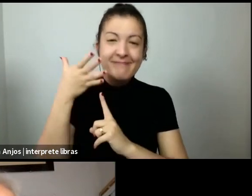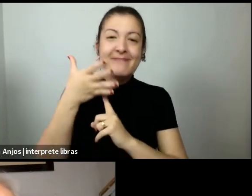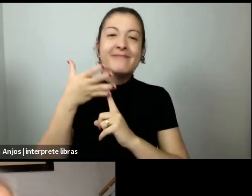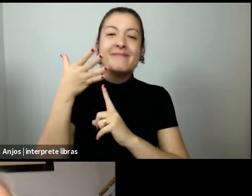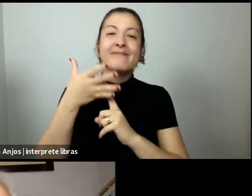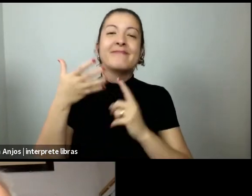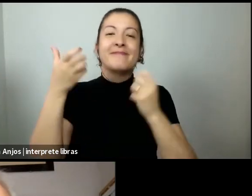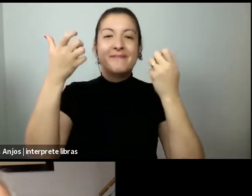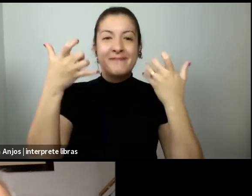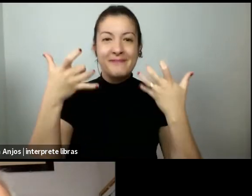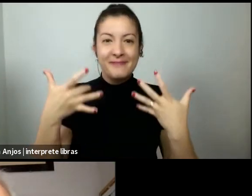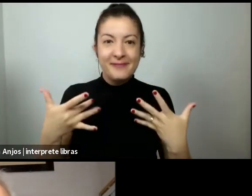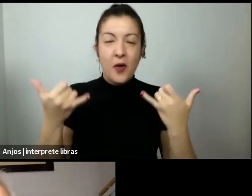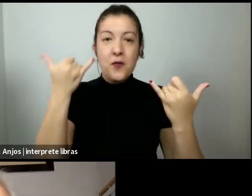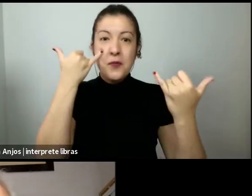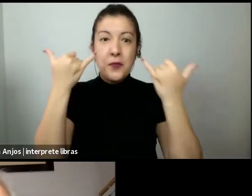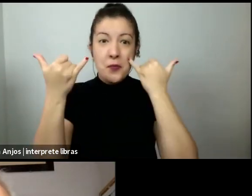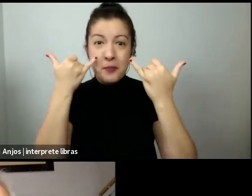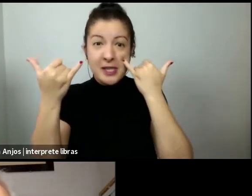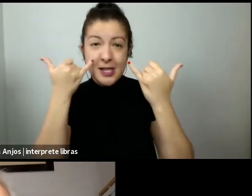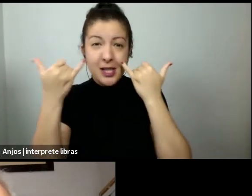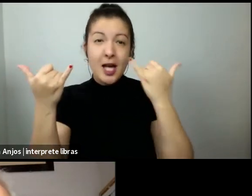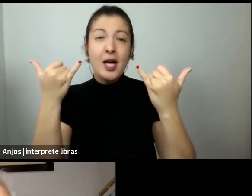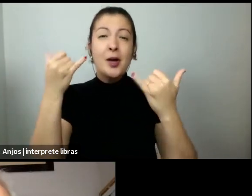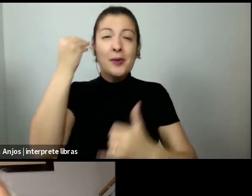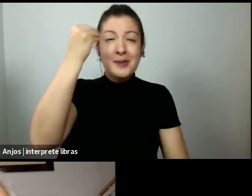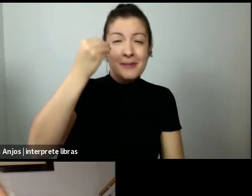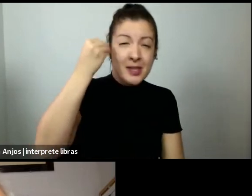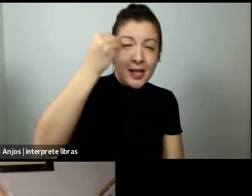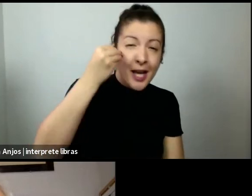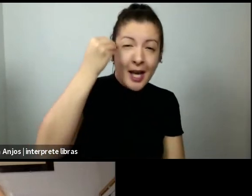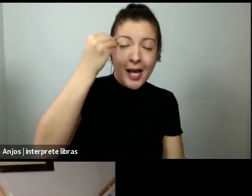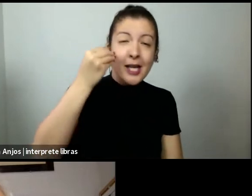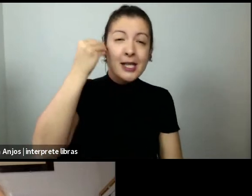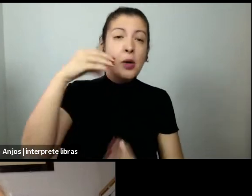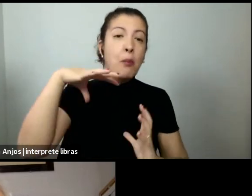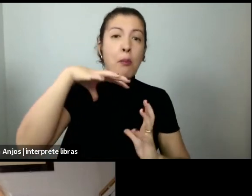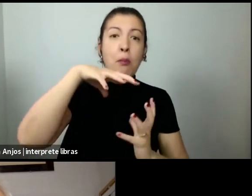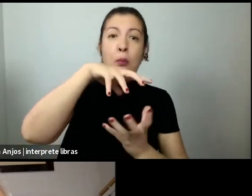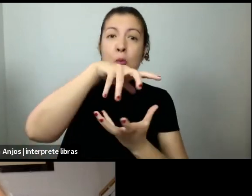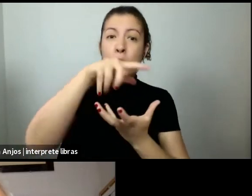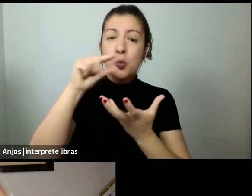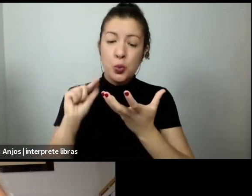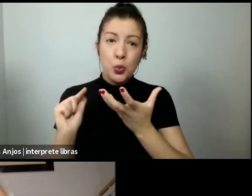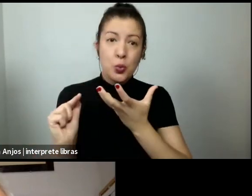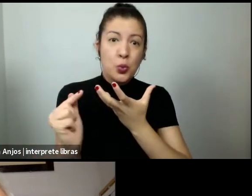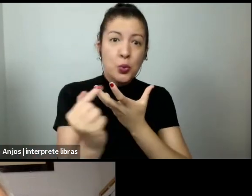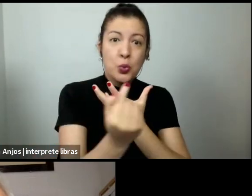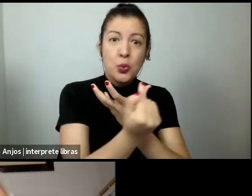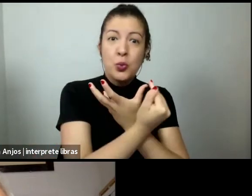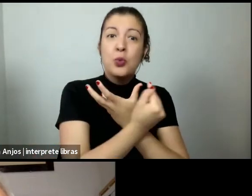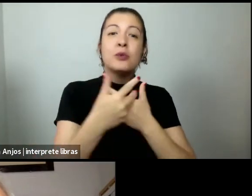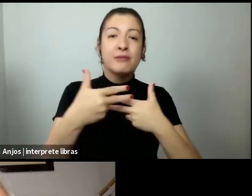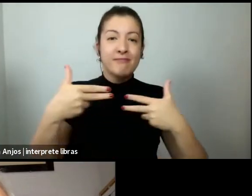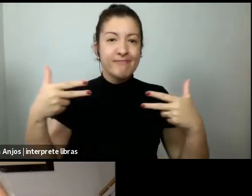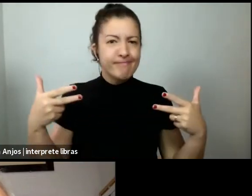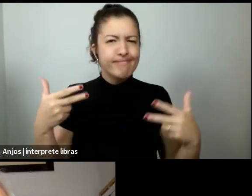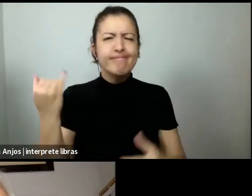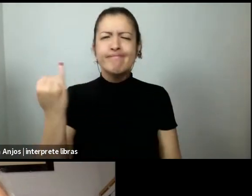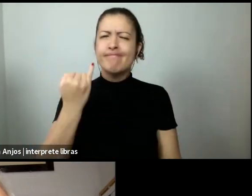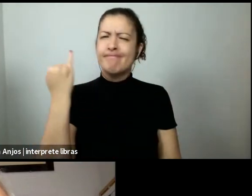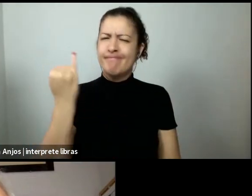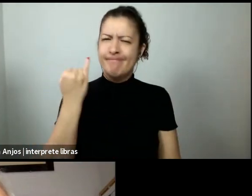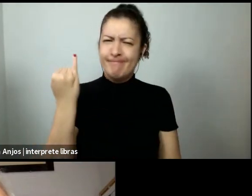tanta experiência de tantos lugares do mundo e aproximar essa abordagem da questão